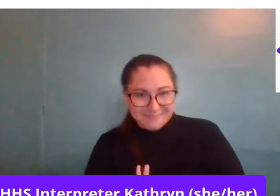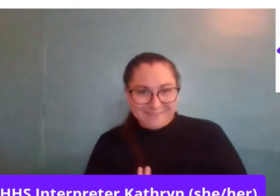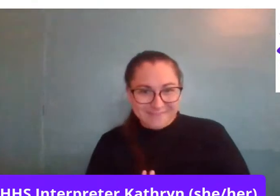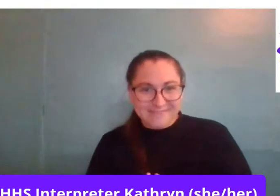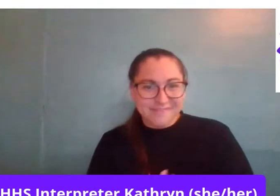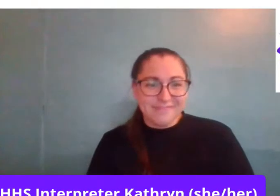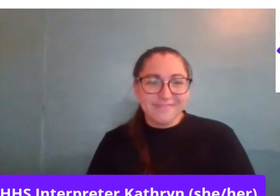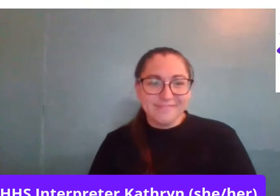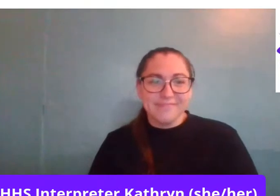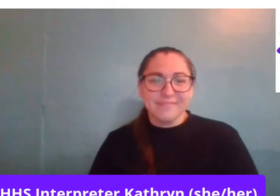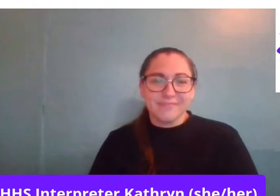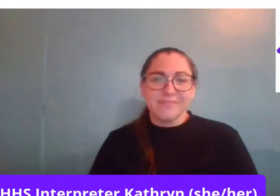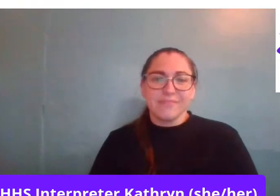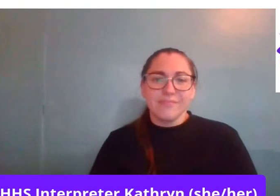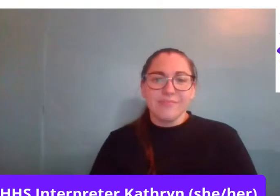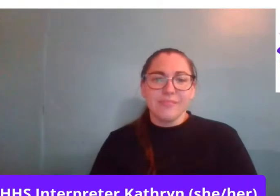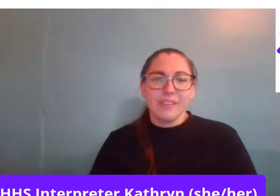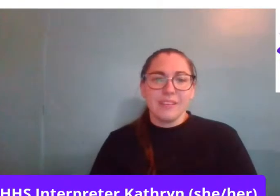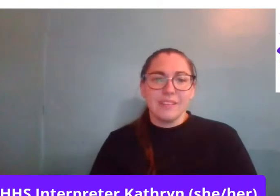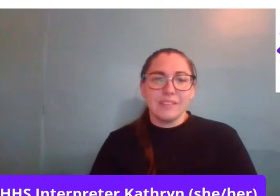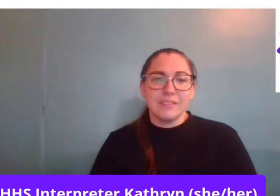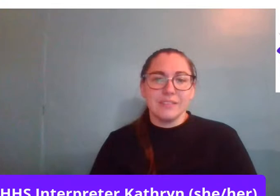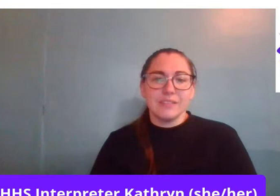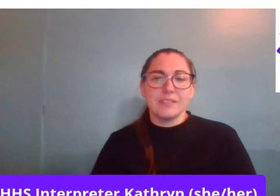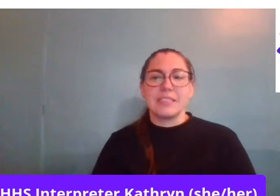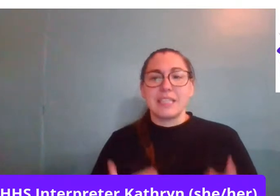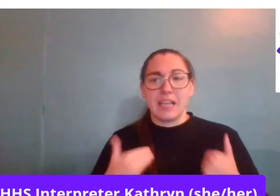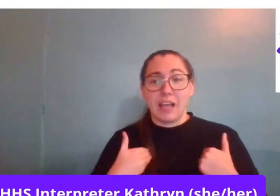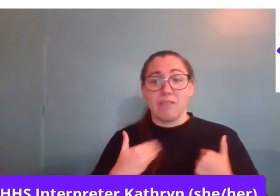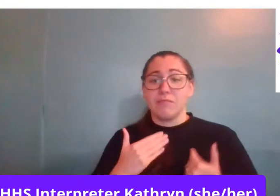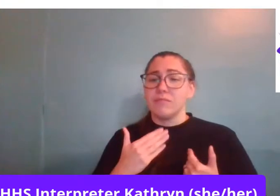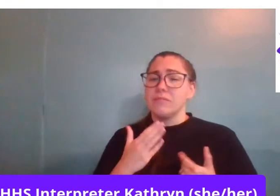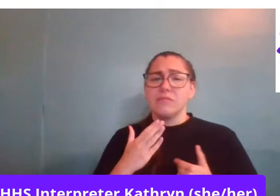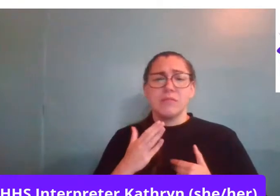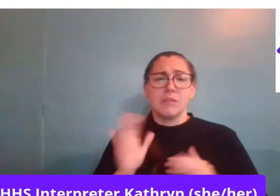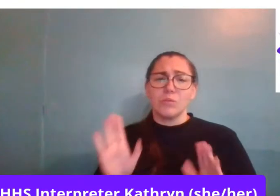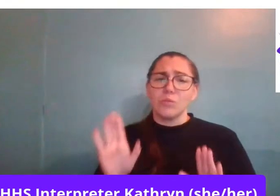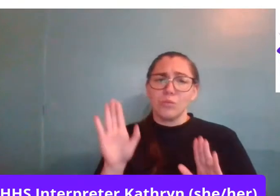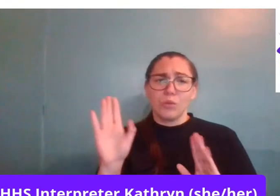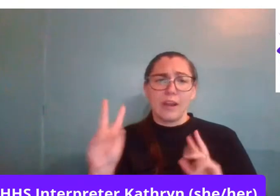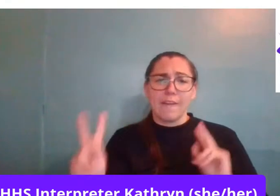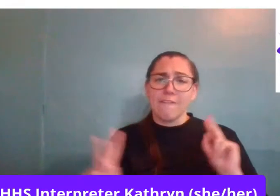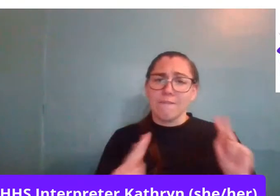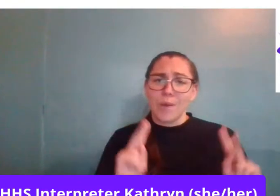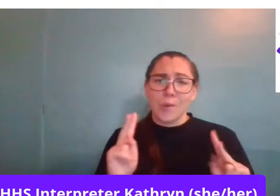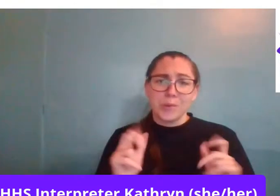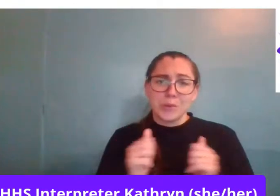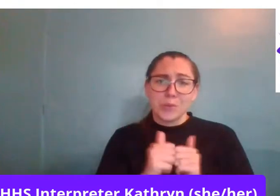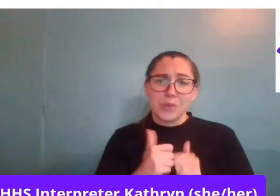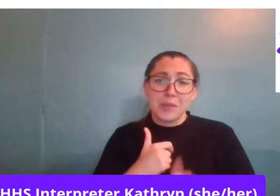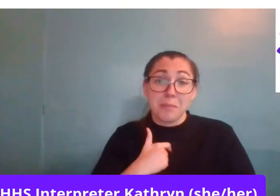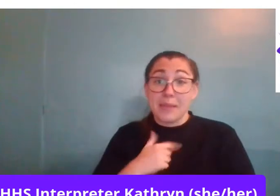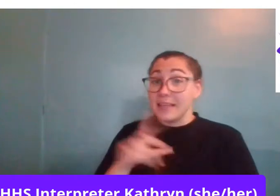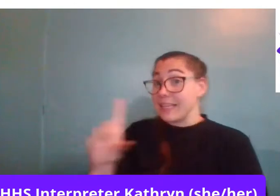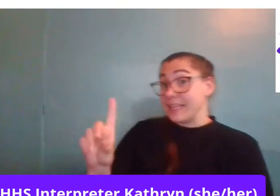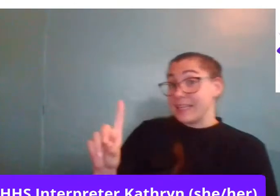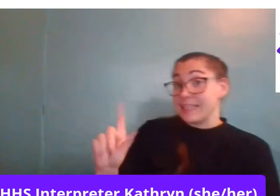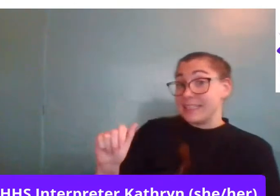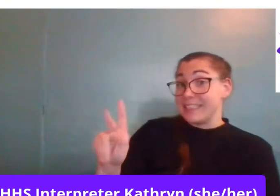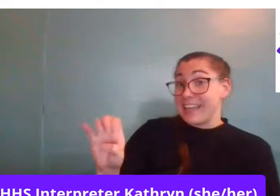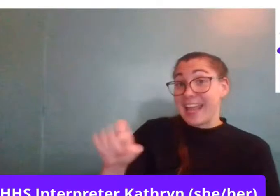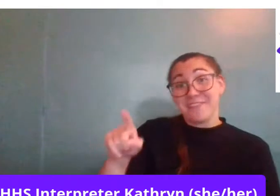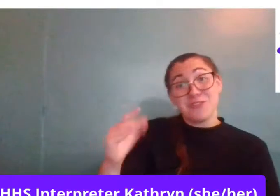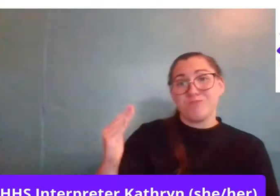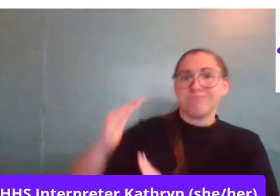so there have been some great folks that have been with me. Dave, you're at the top of the